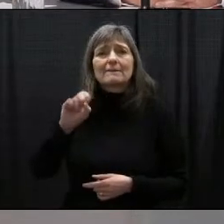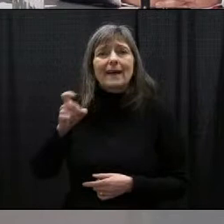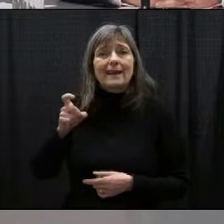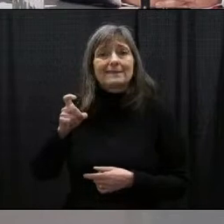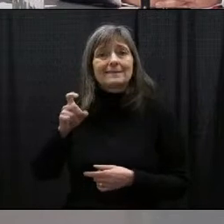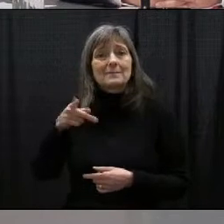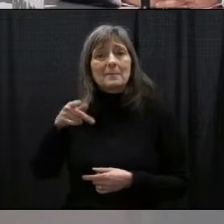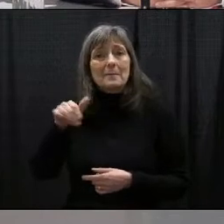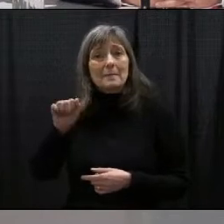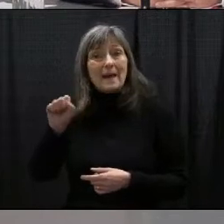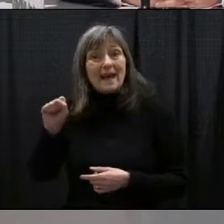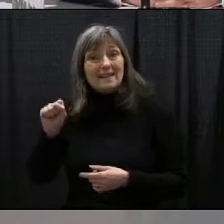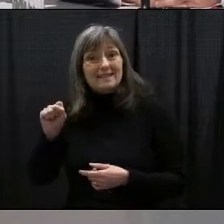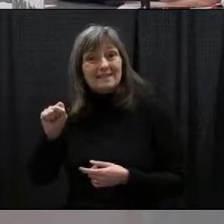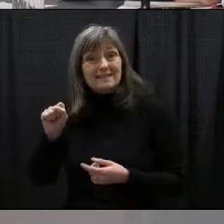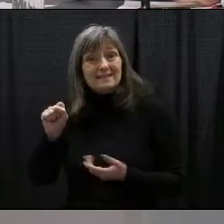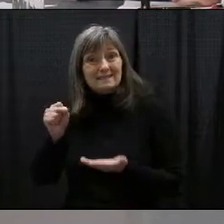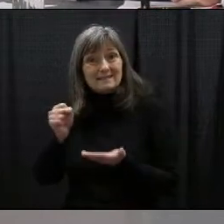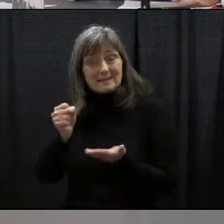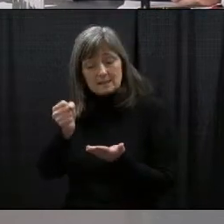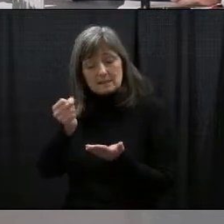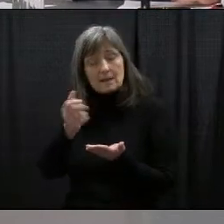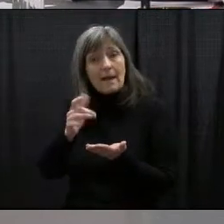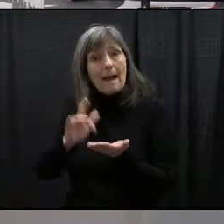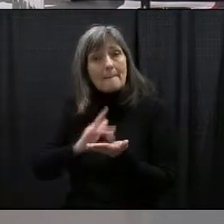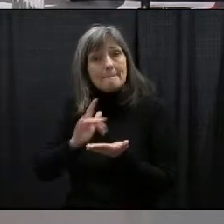weeks as restrictions loosen?